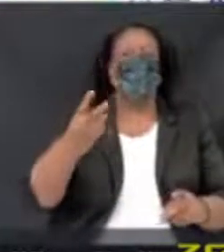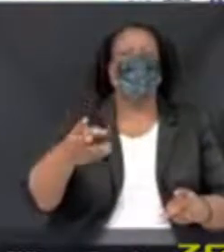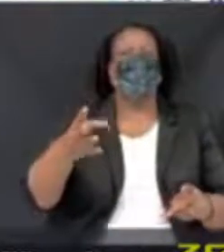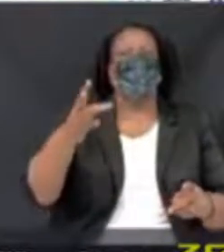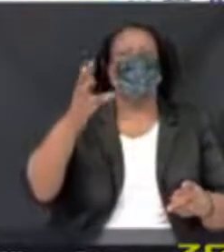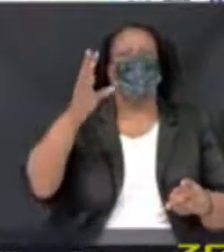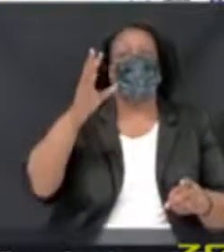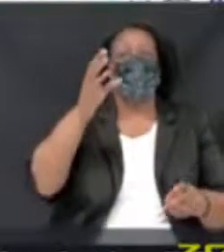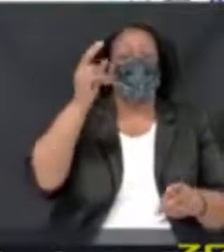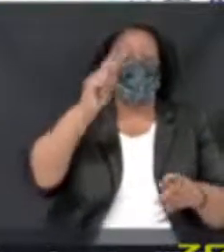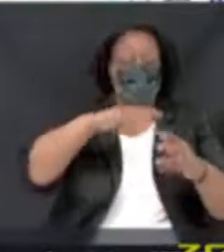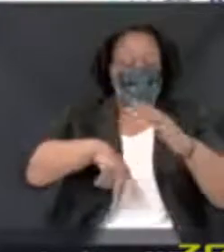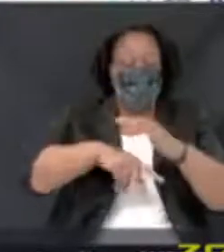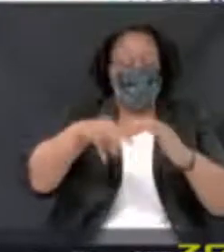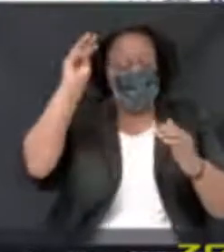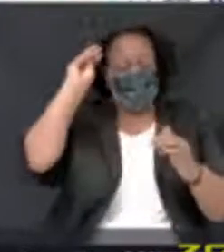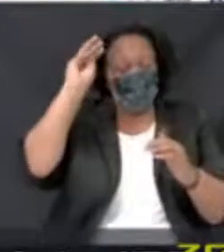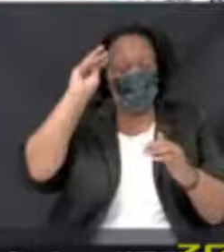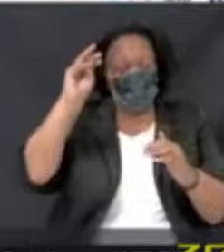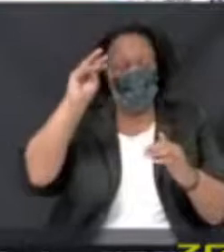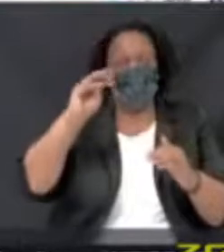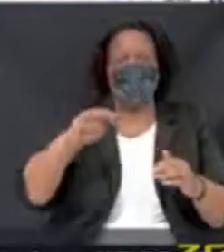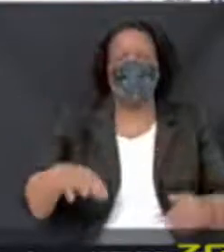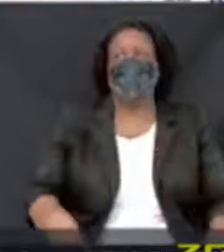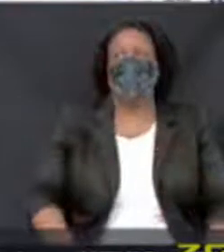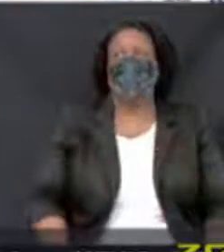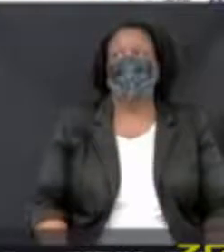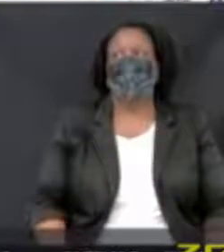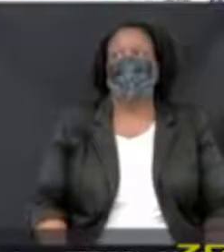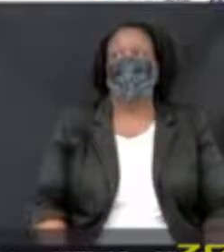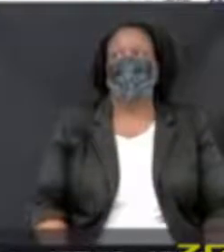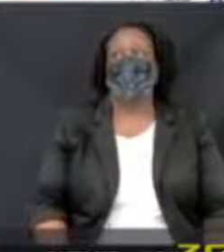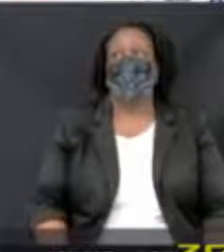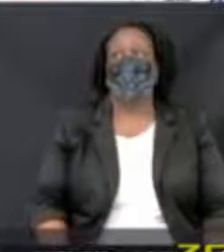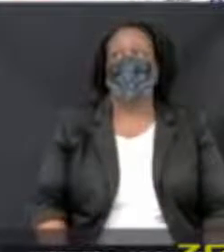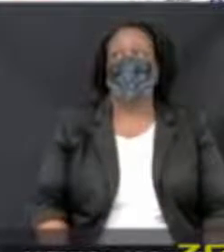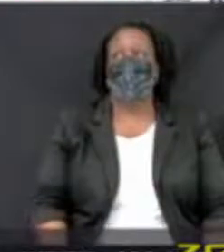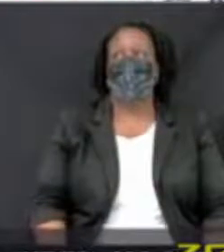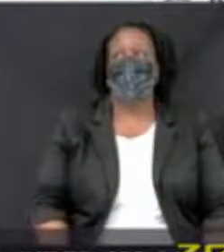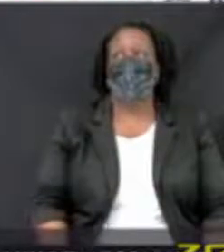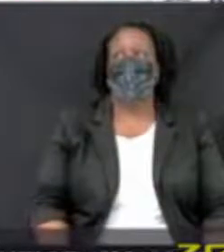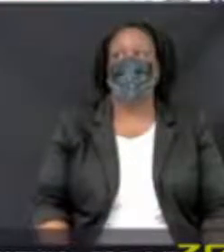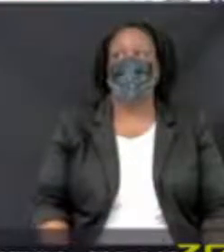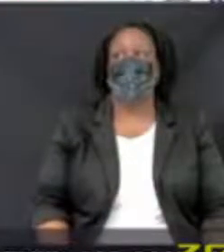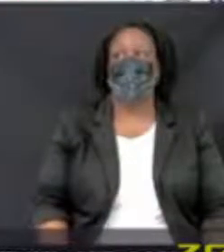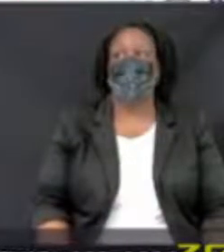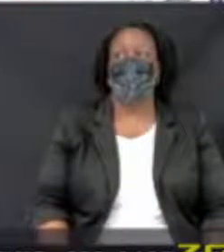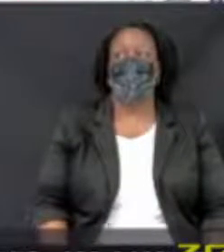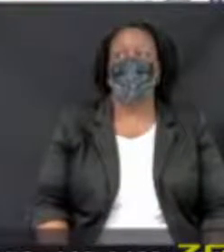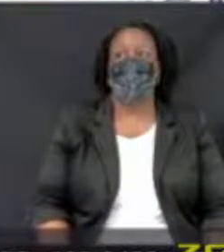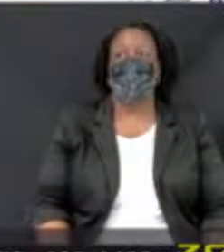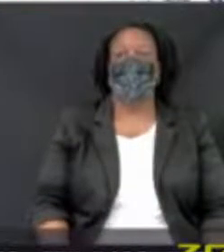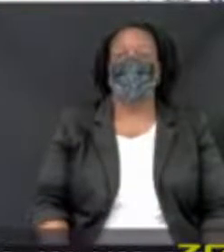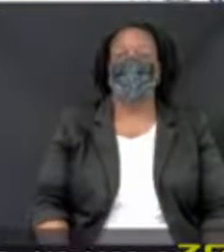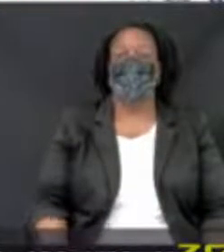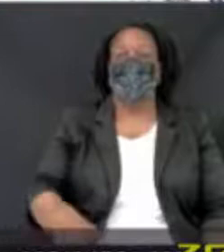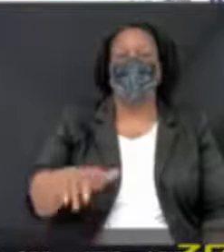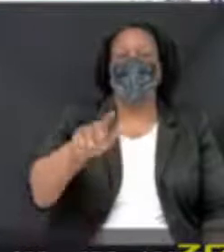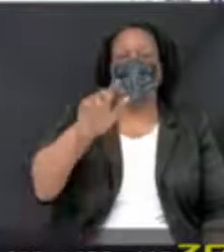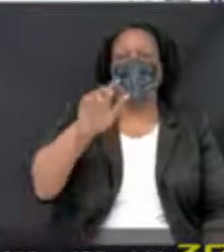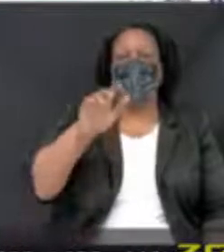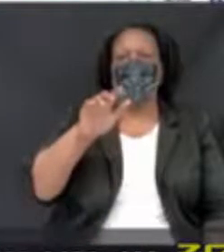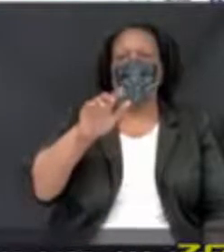Matters program, made reference to the land and go. And what do we mean by the land and go entry